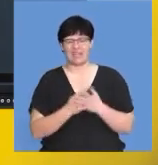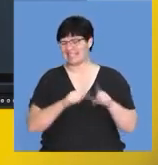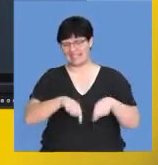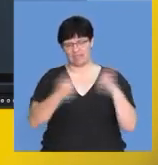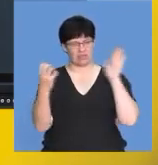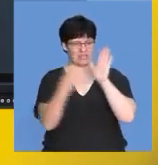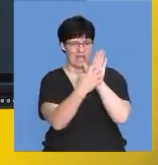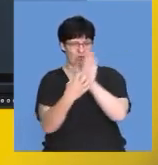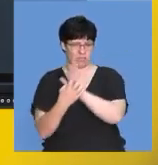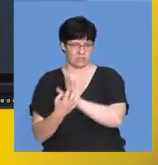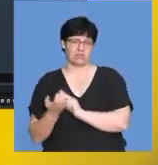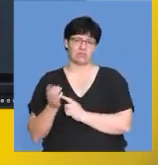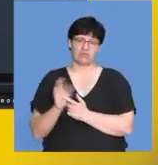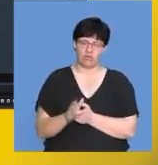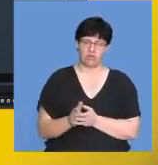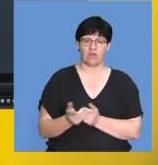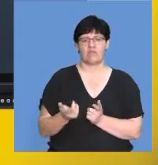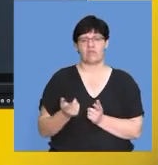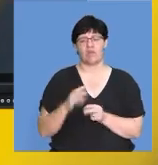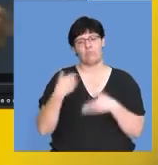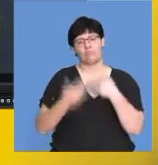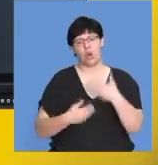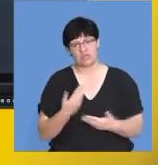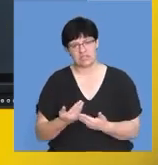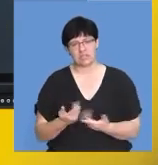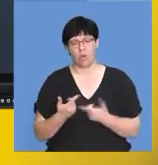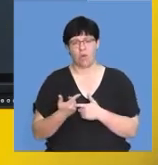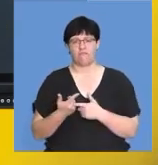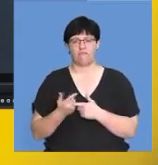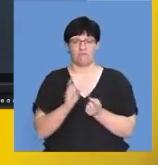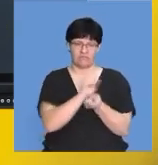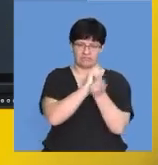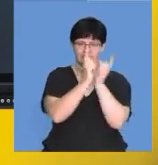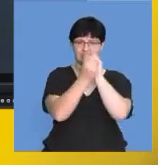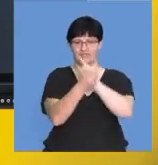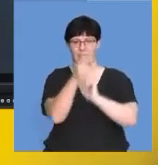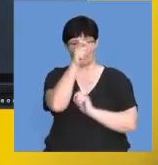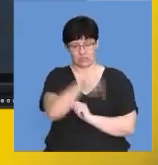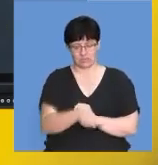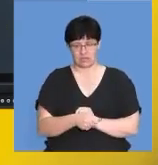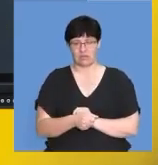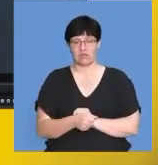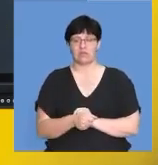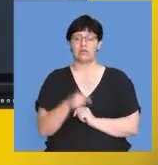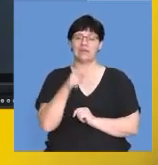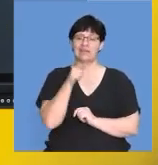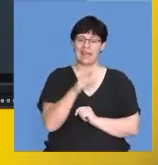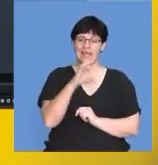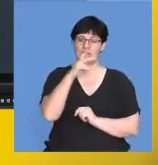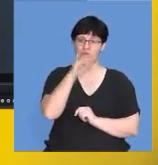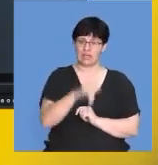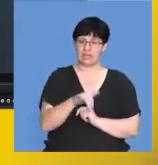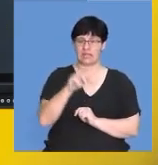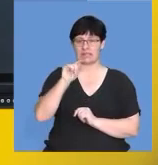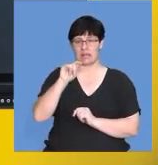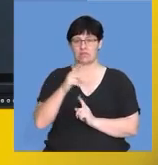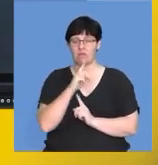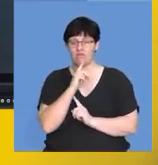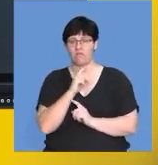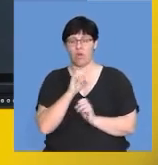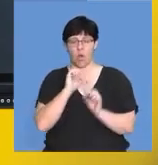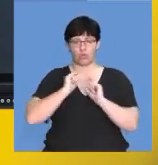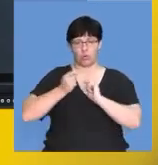diagrams that illustrate relatedness or the process of evolution. A karyotype is used to look at the specific arrangements